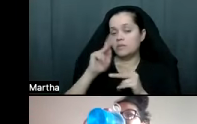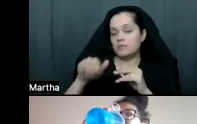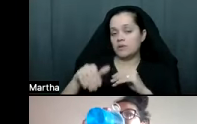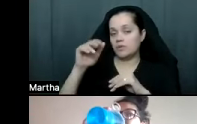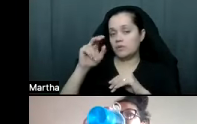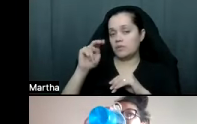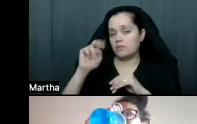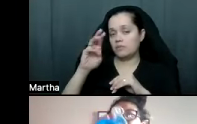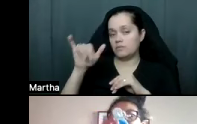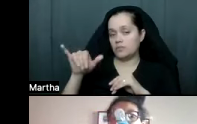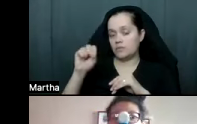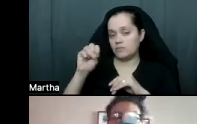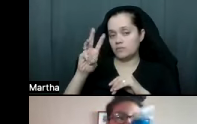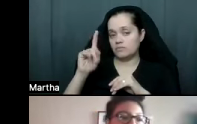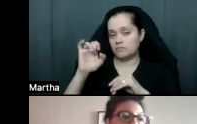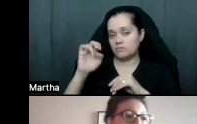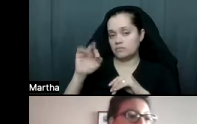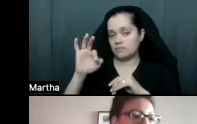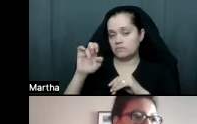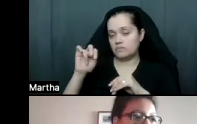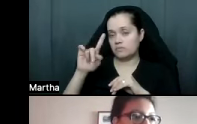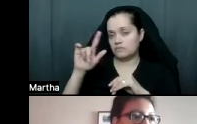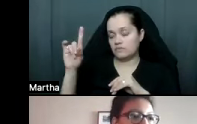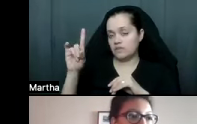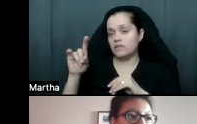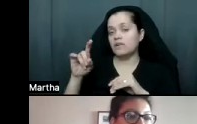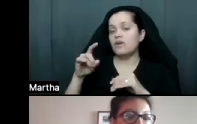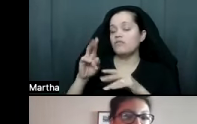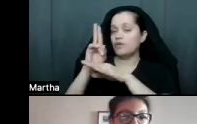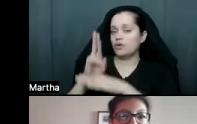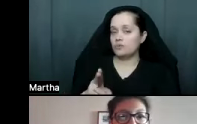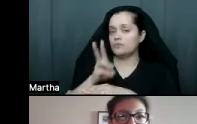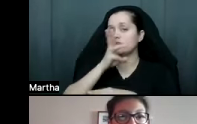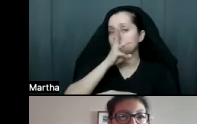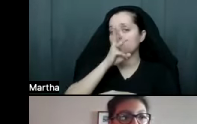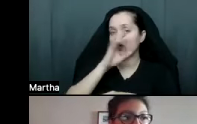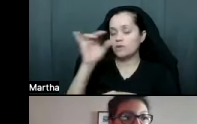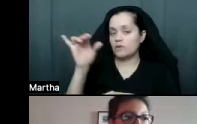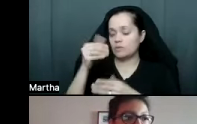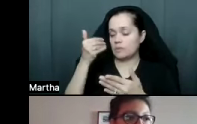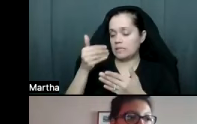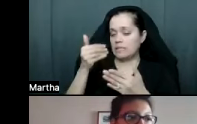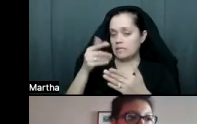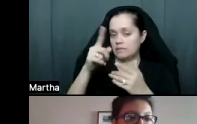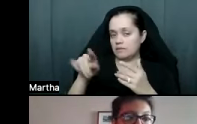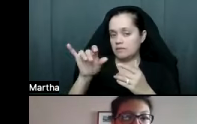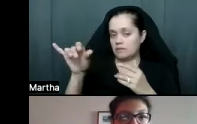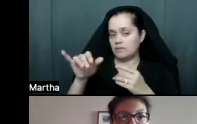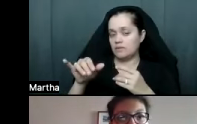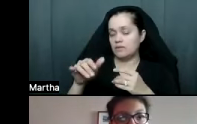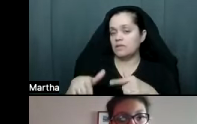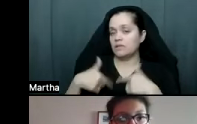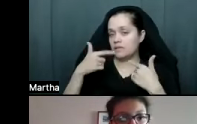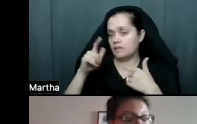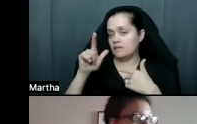are also very accustomed to water being nearby, to living on a lake